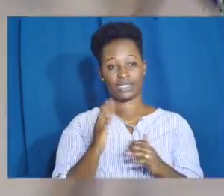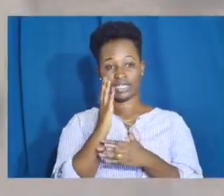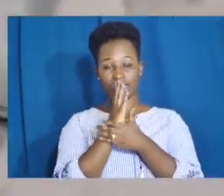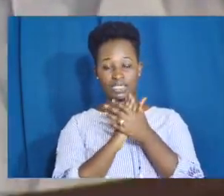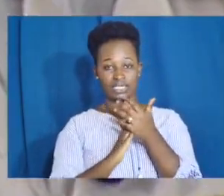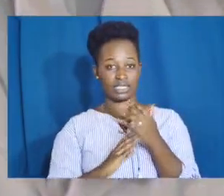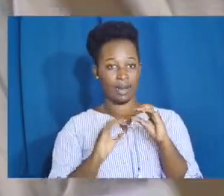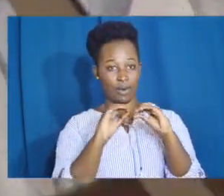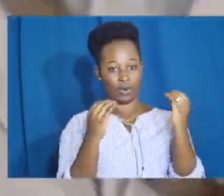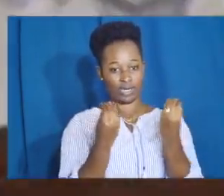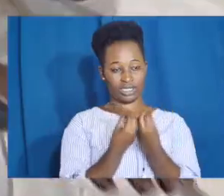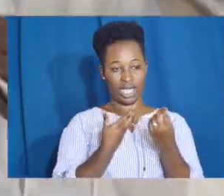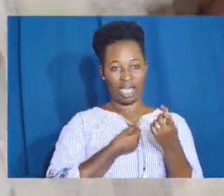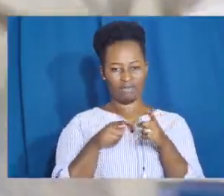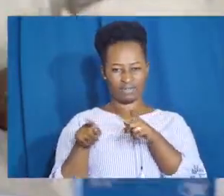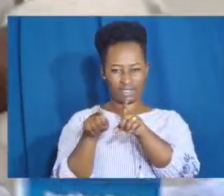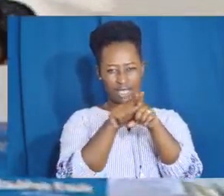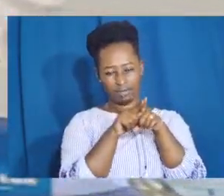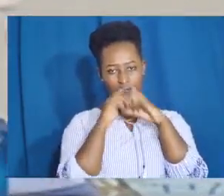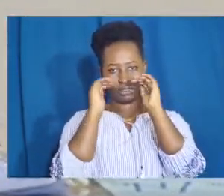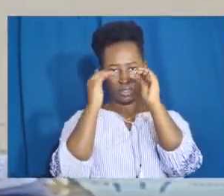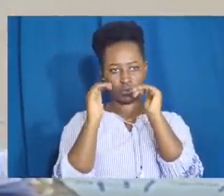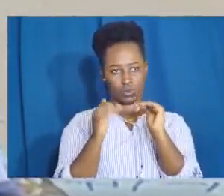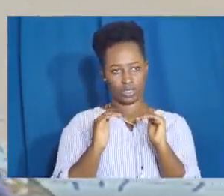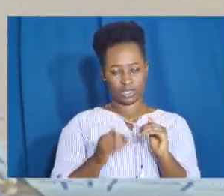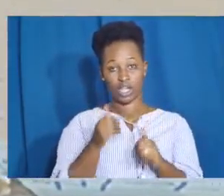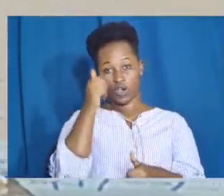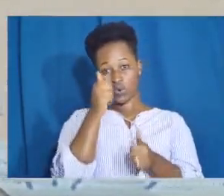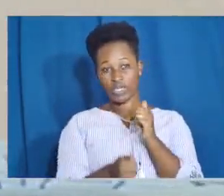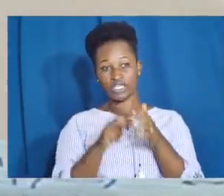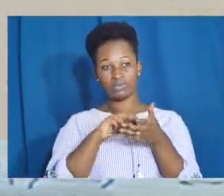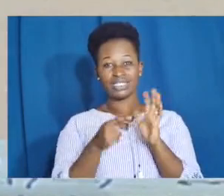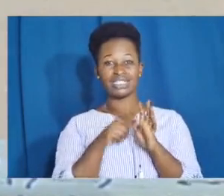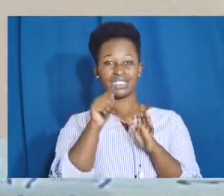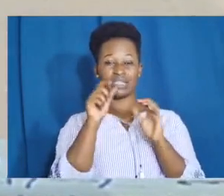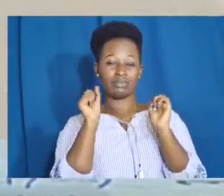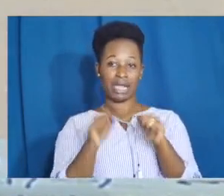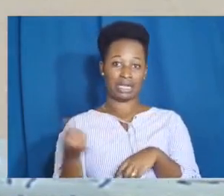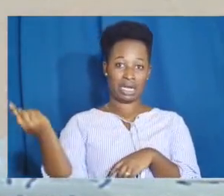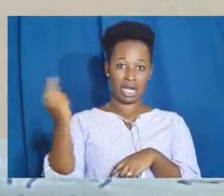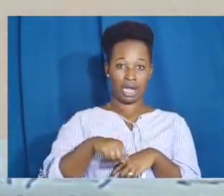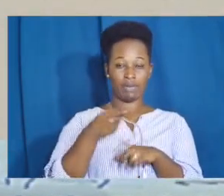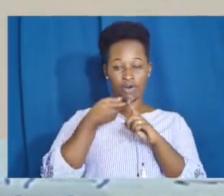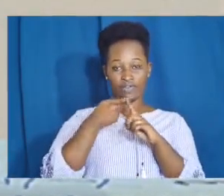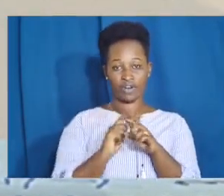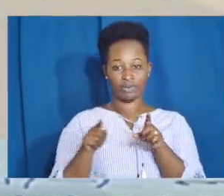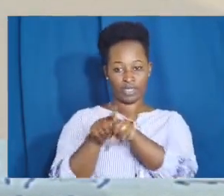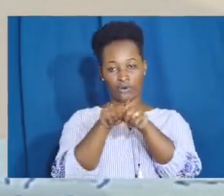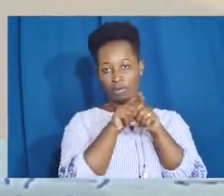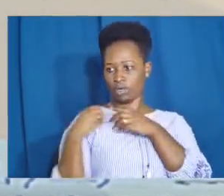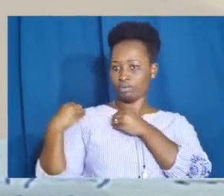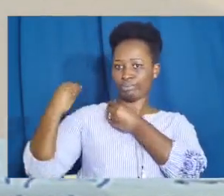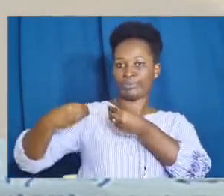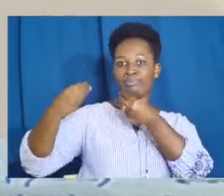Some organisms have similar structures, which means they may have come from the common ancestor.